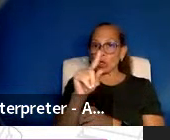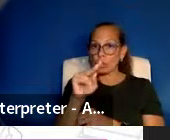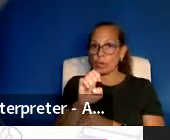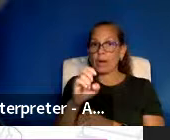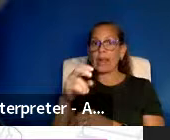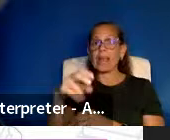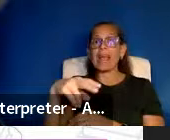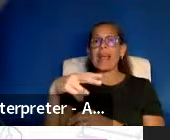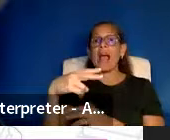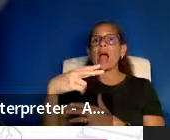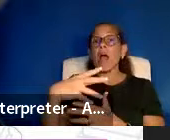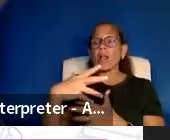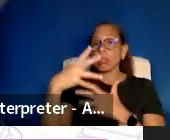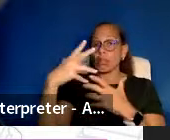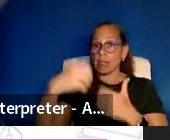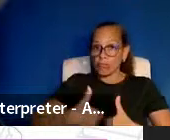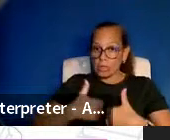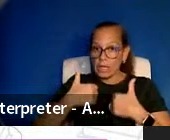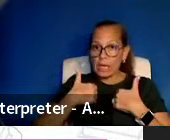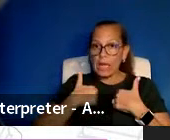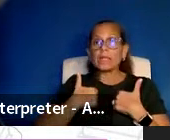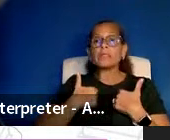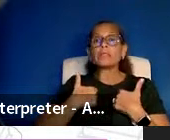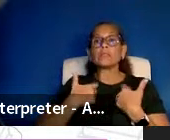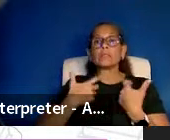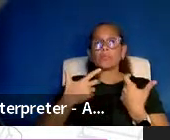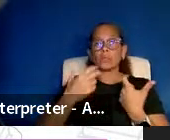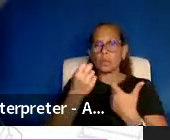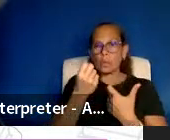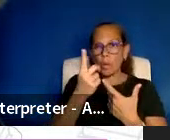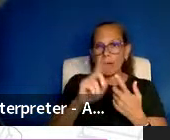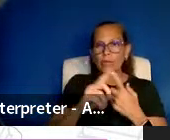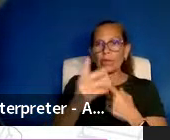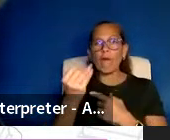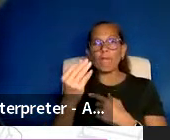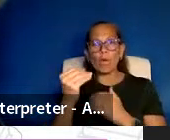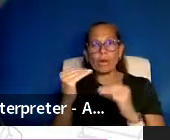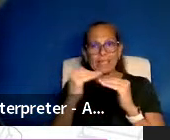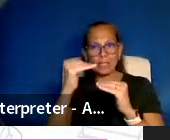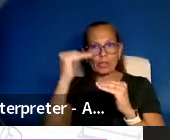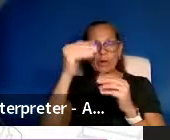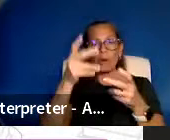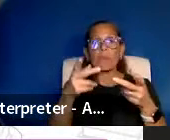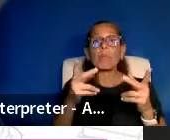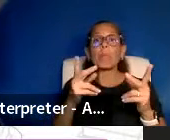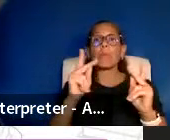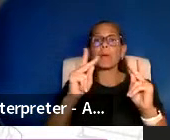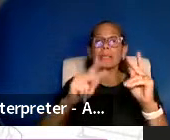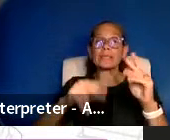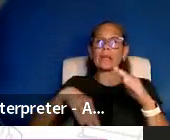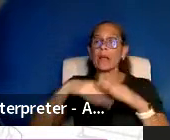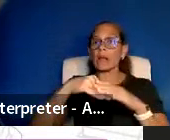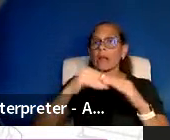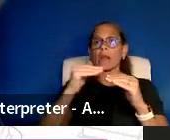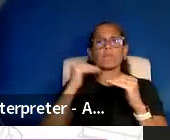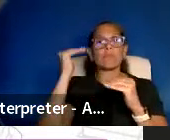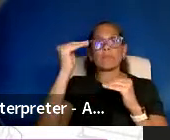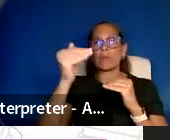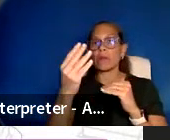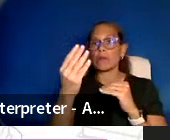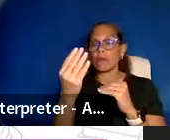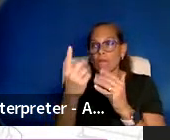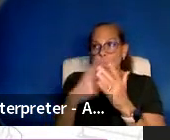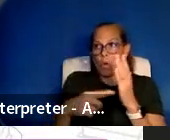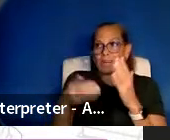high-density residential district that typically allows for 12 to 14 story, while the permitted maximum building heights won't go beyond that of the